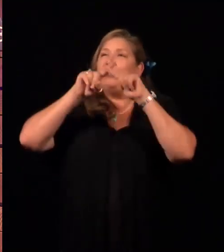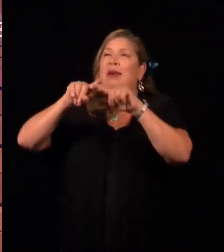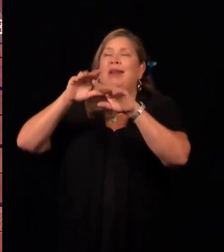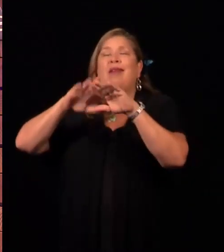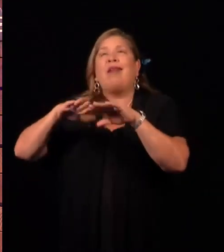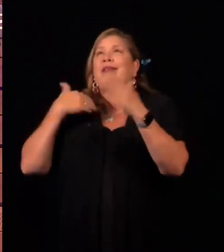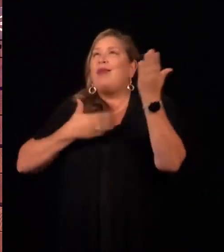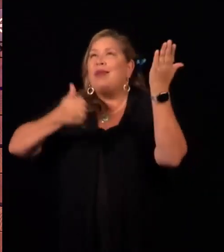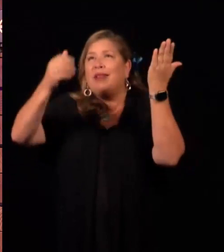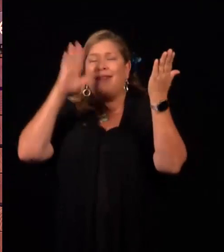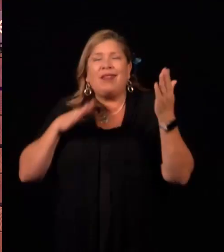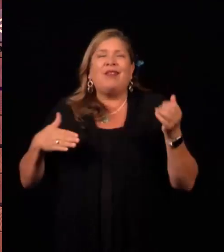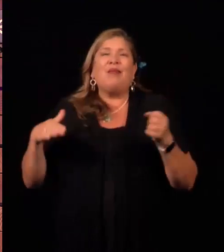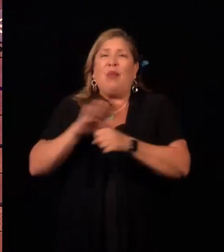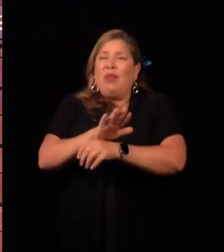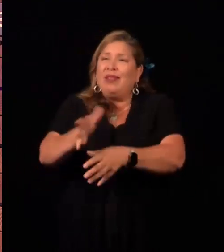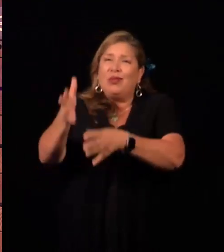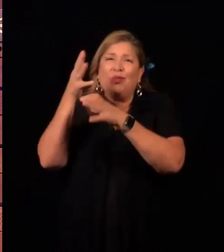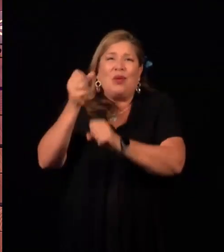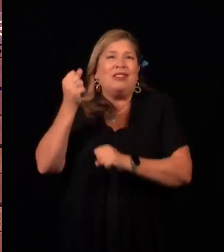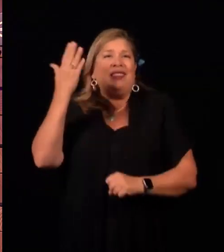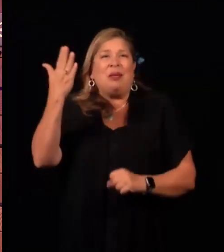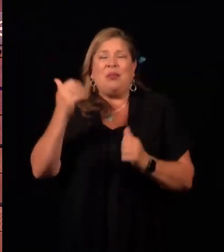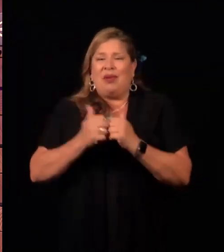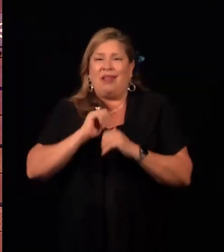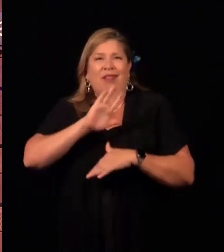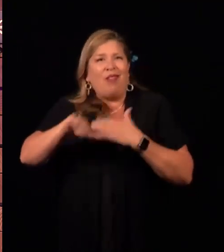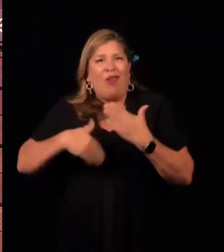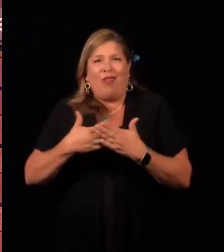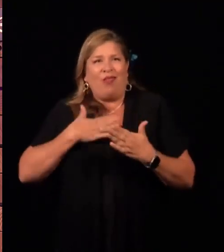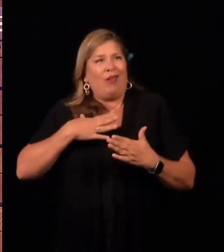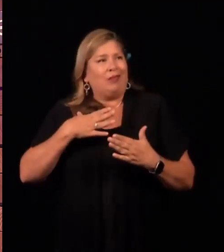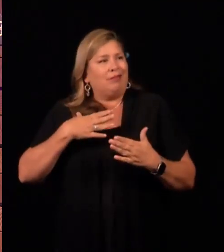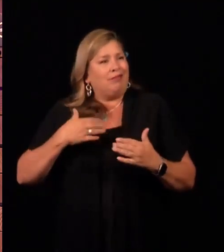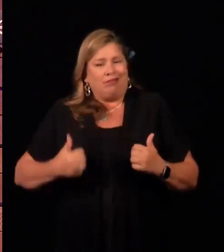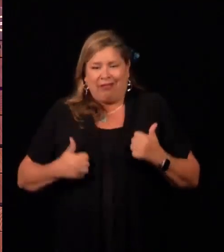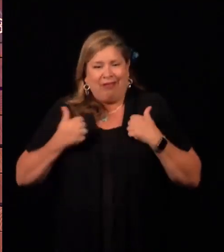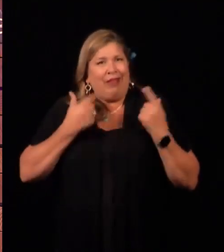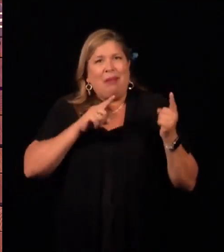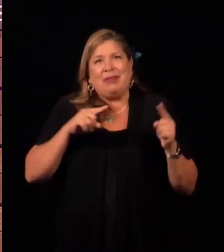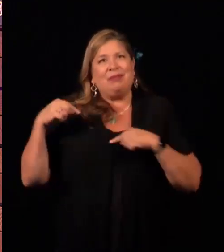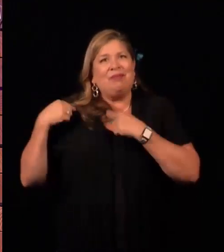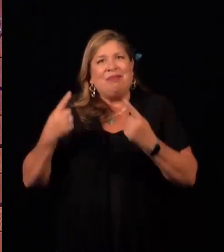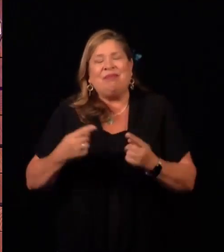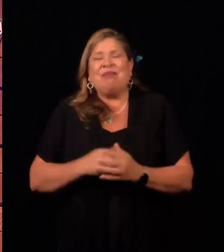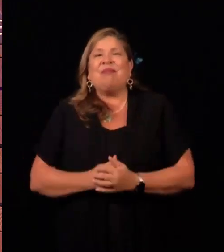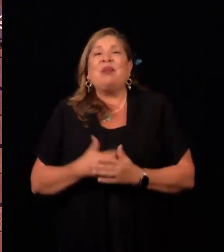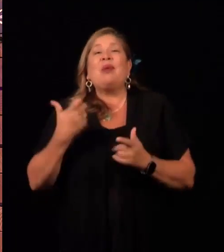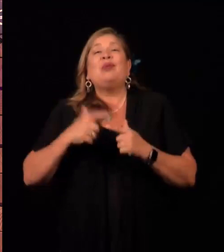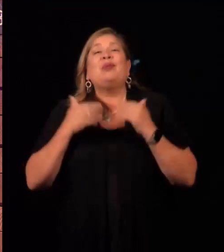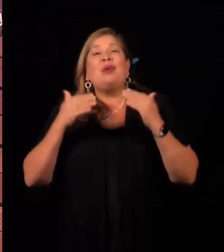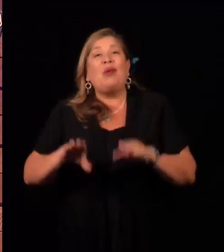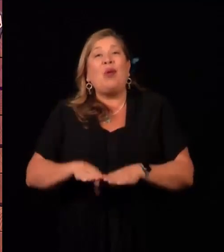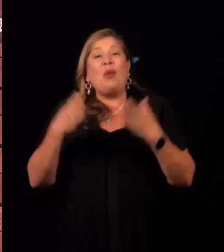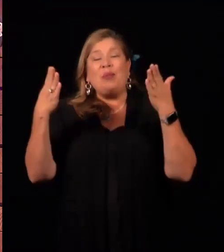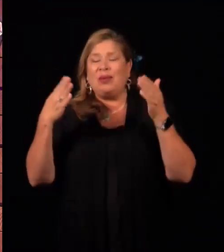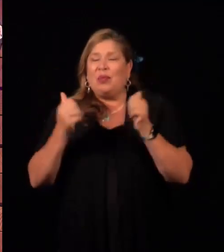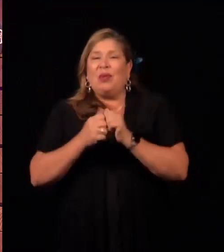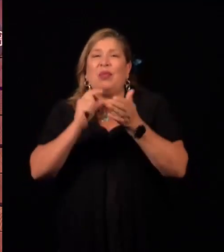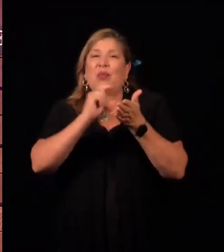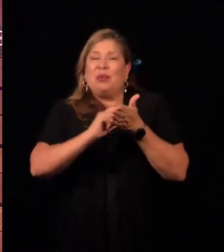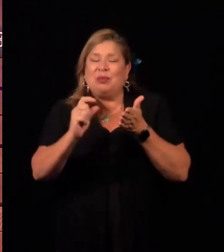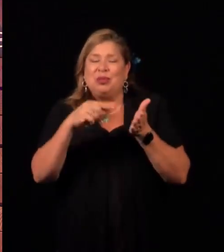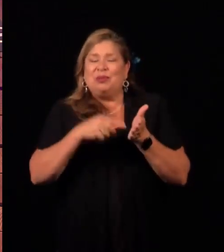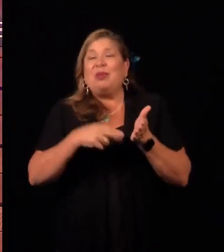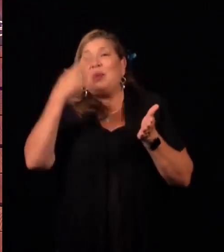fully trusting in Him with all that we've been experiencing in this time. I want to open up our time of worship with the scripture.